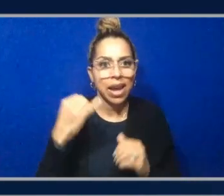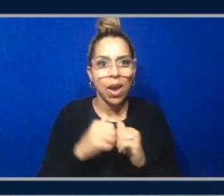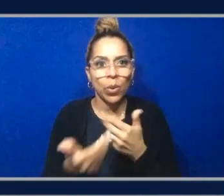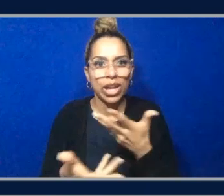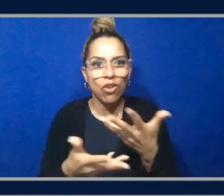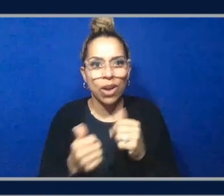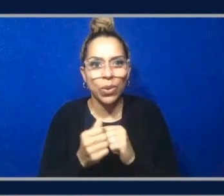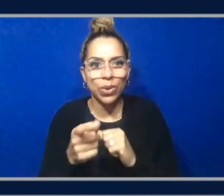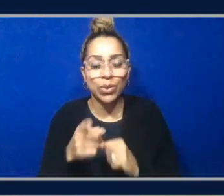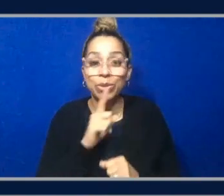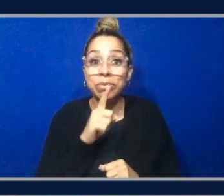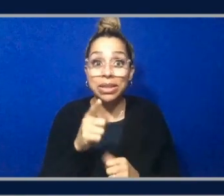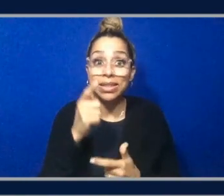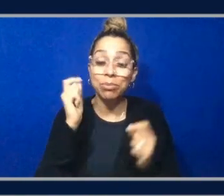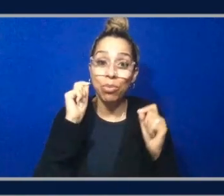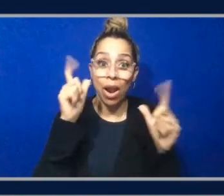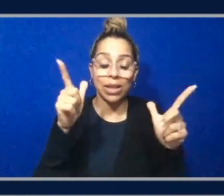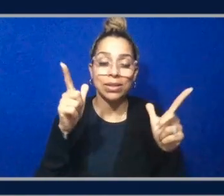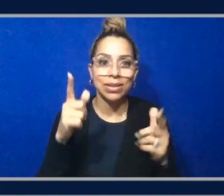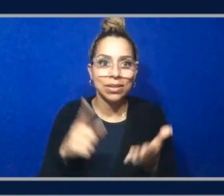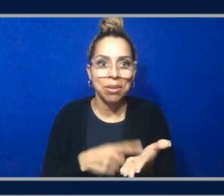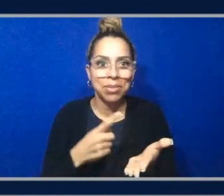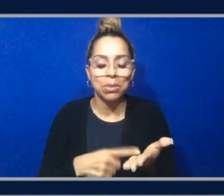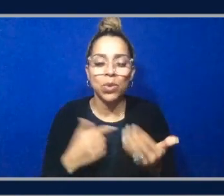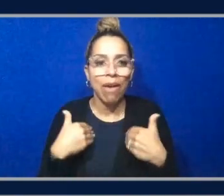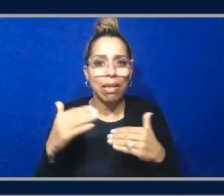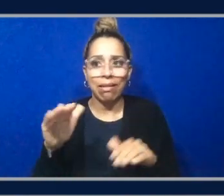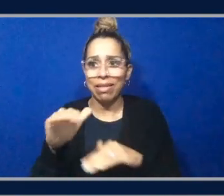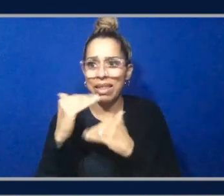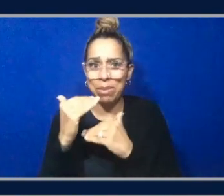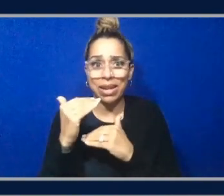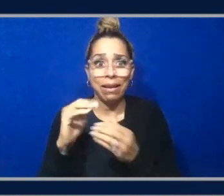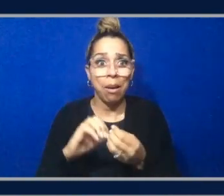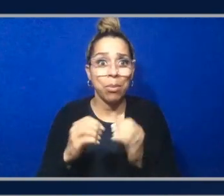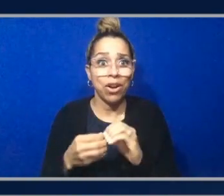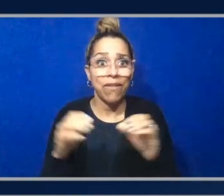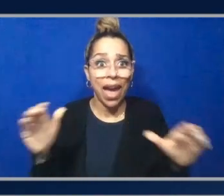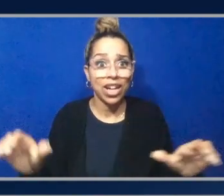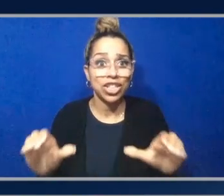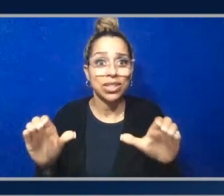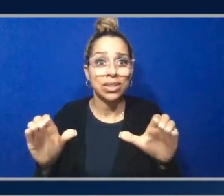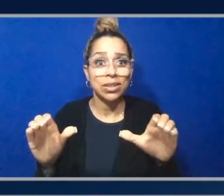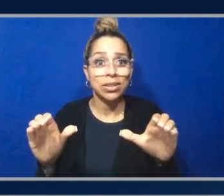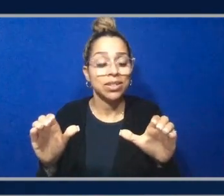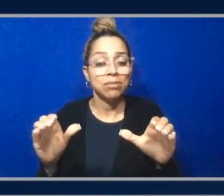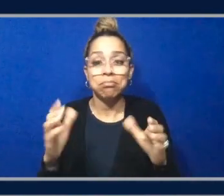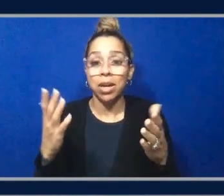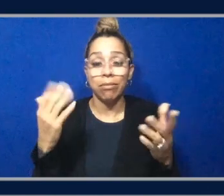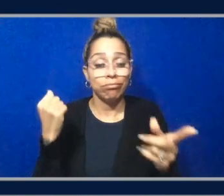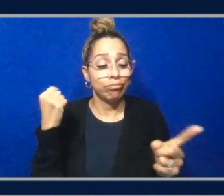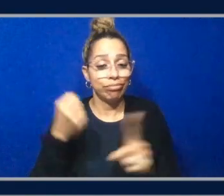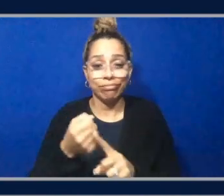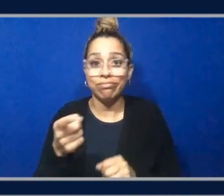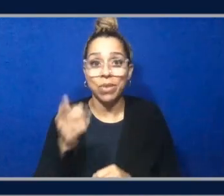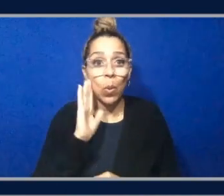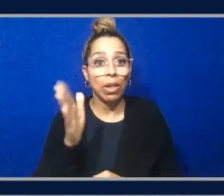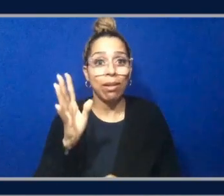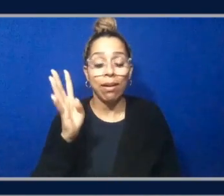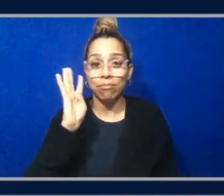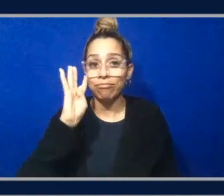really surprising. Sometimes you have a very limited amount of actions that it can do, but somehow it will come up with a very creative way